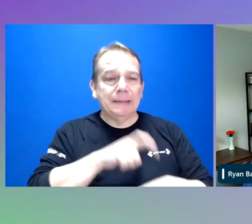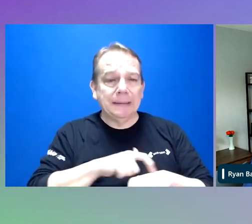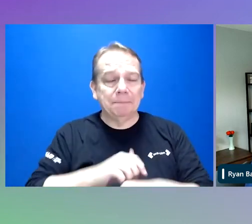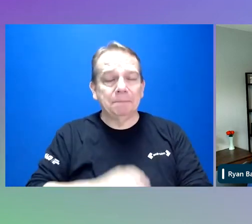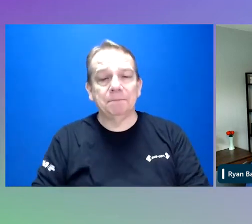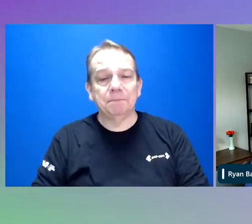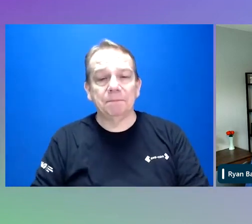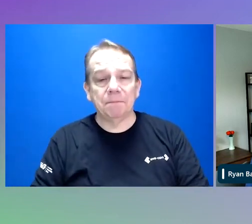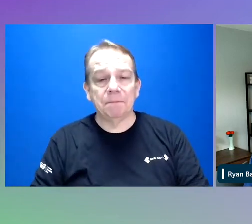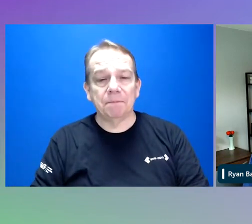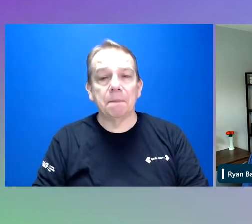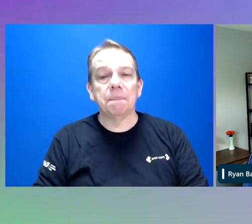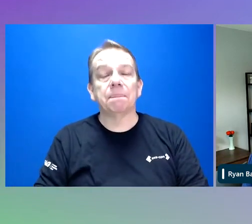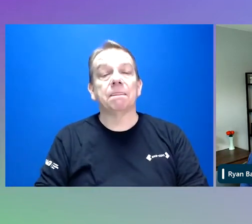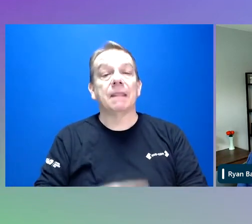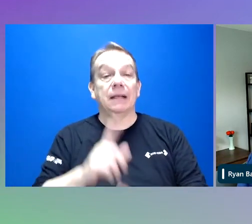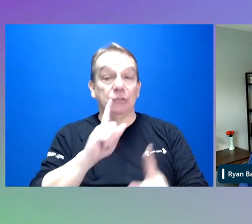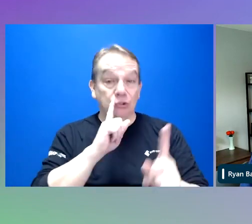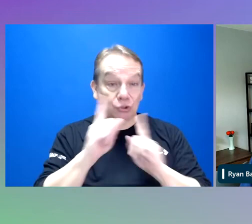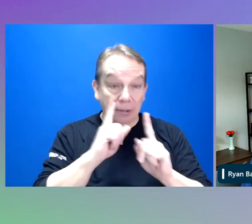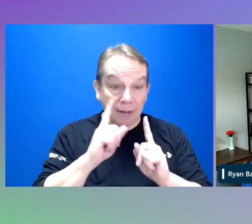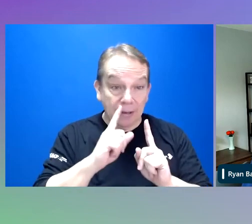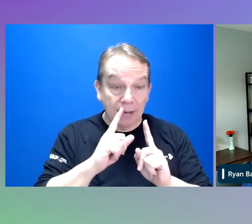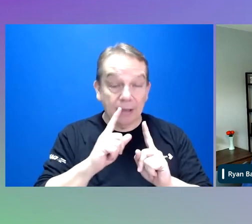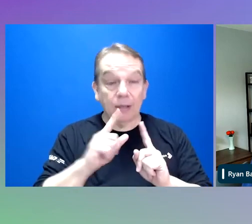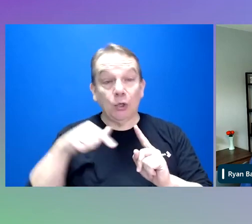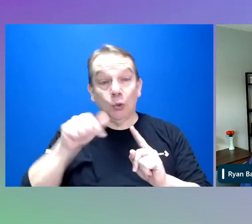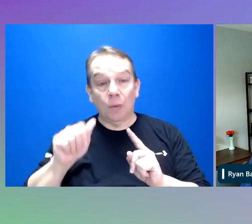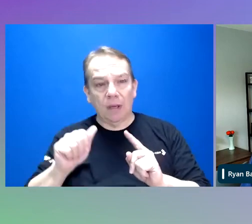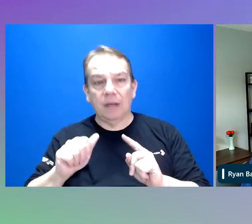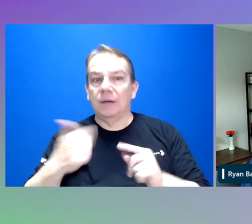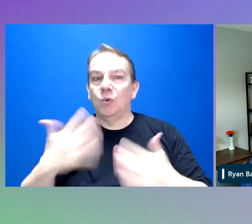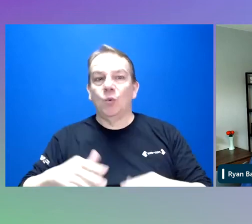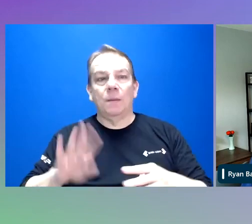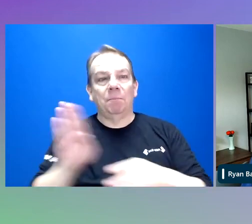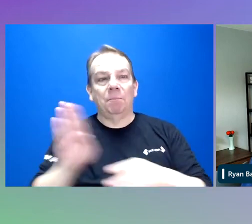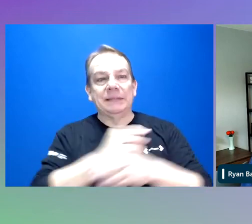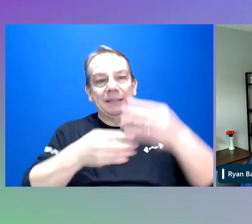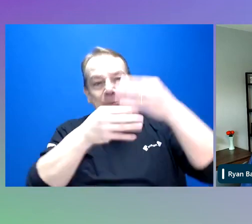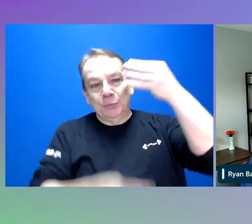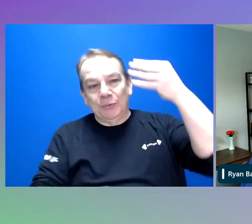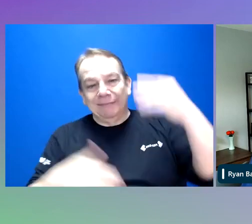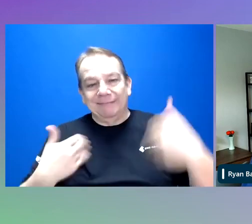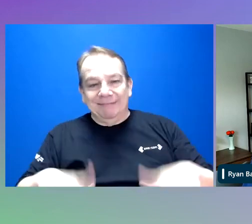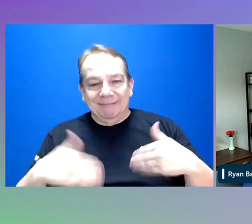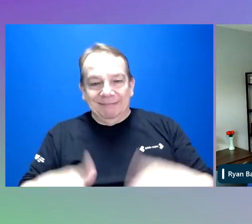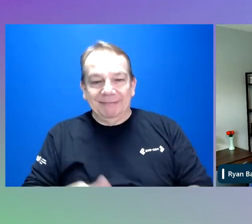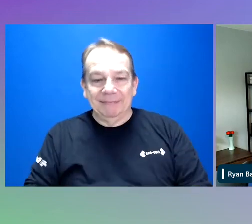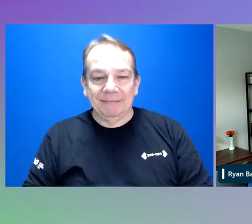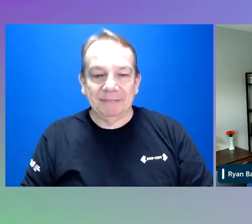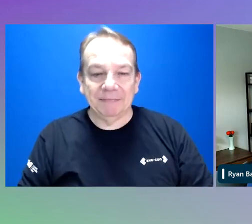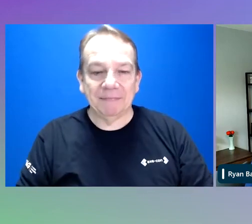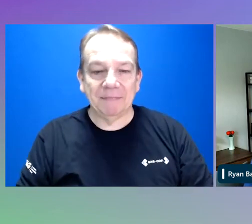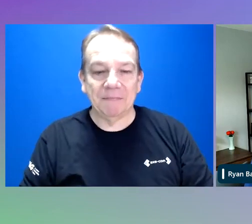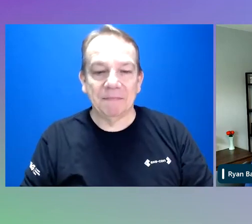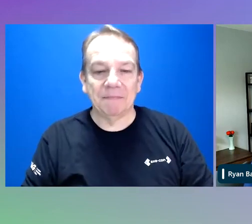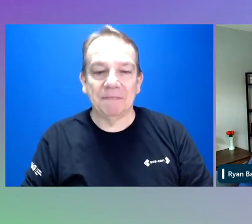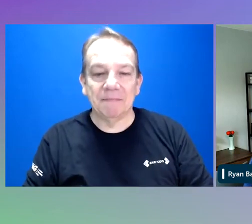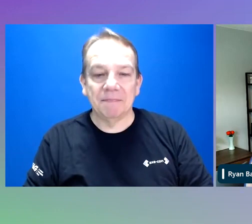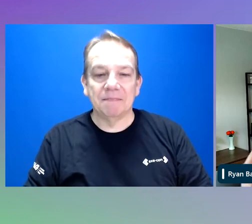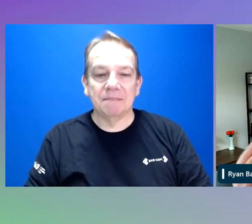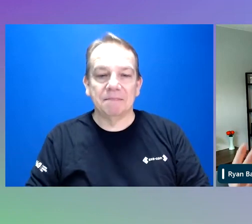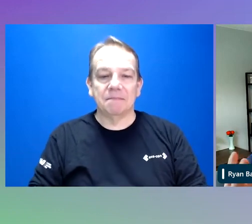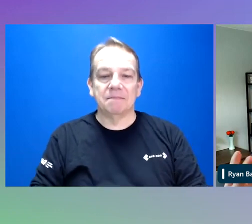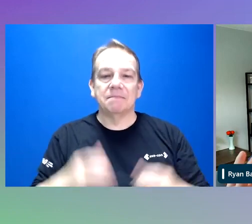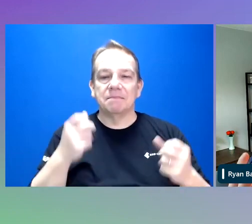The chat and Q&A is very alive and well. I don't think anyone is. Maybe